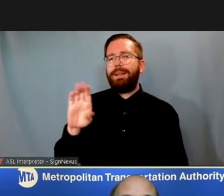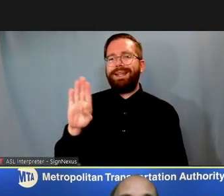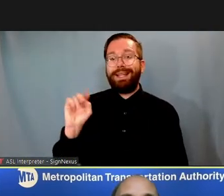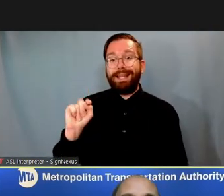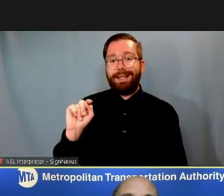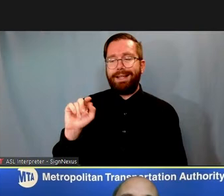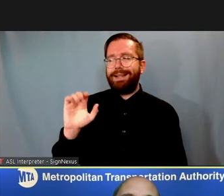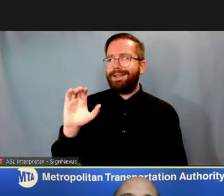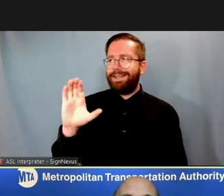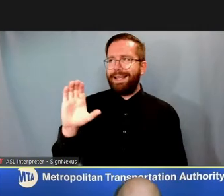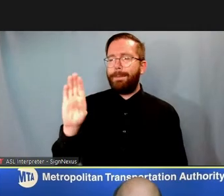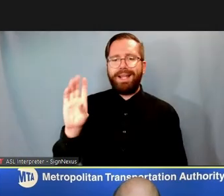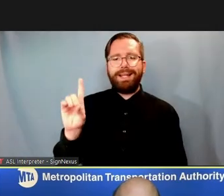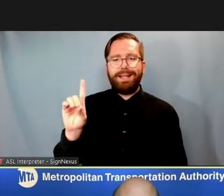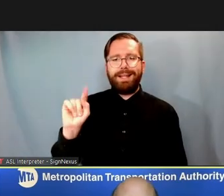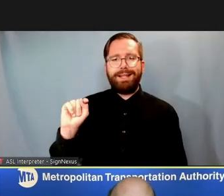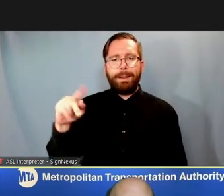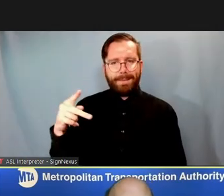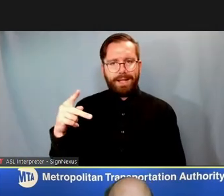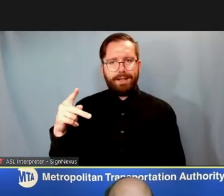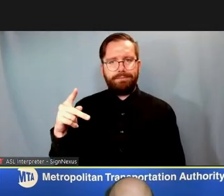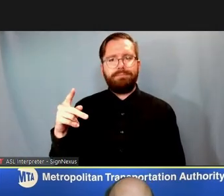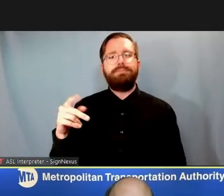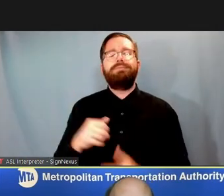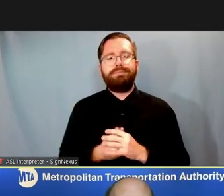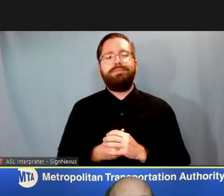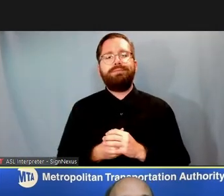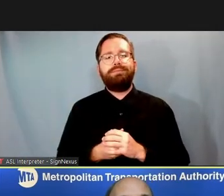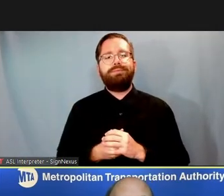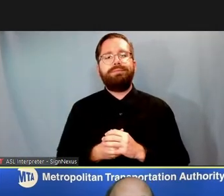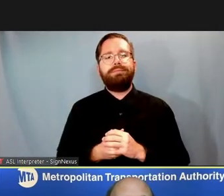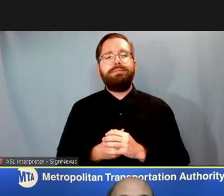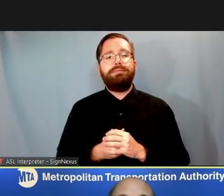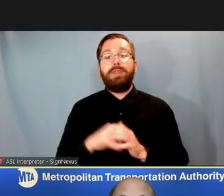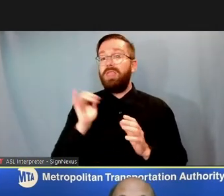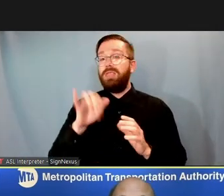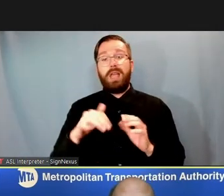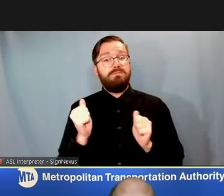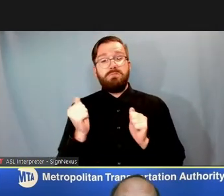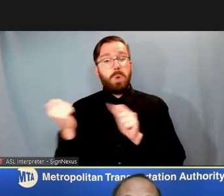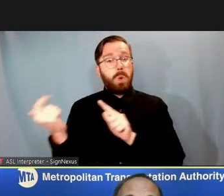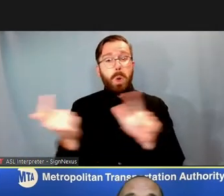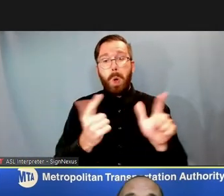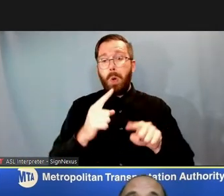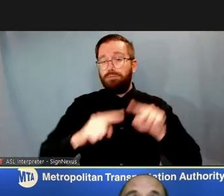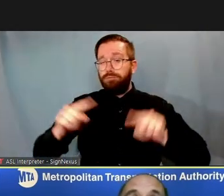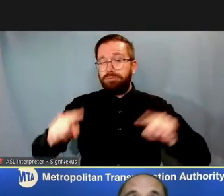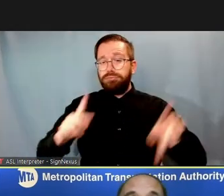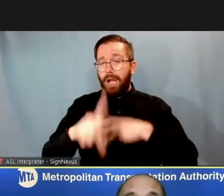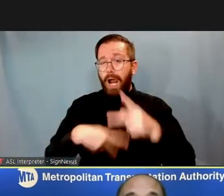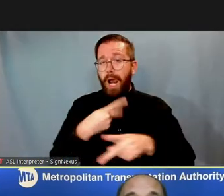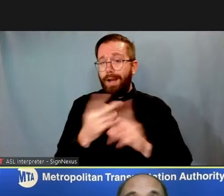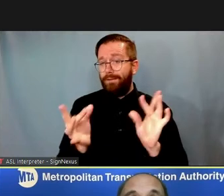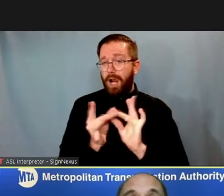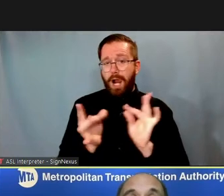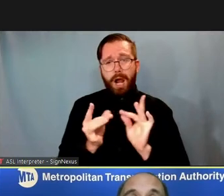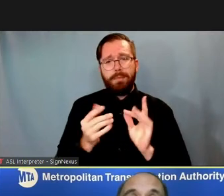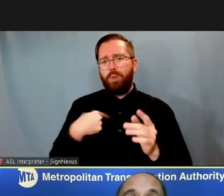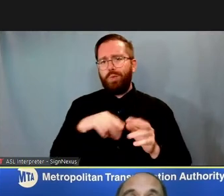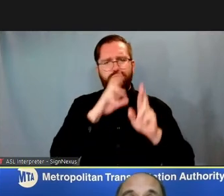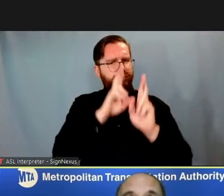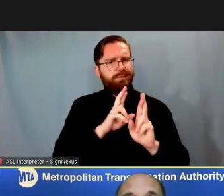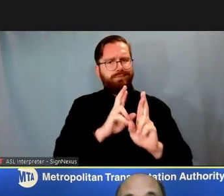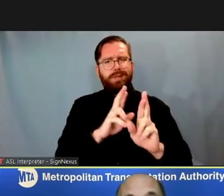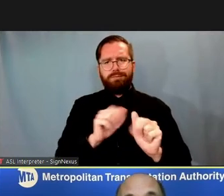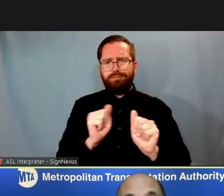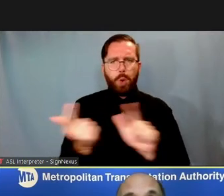such comments will be considered equally and carry the same weight as all other methods for submitting comments card captioning and american sign